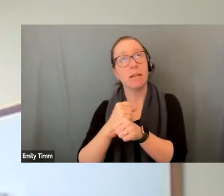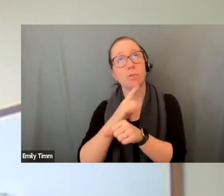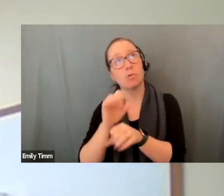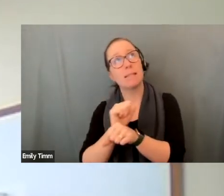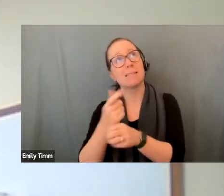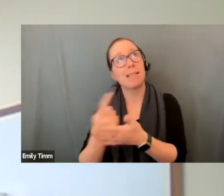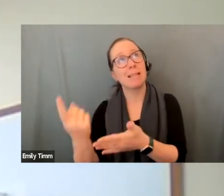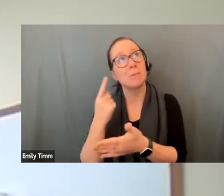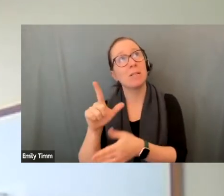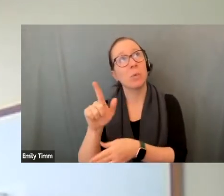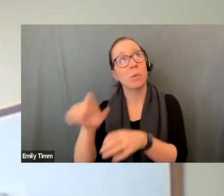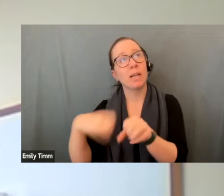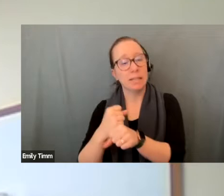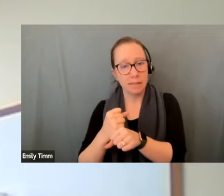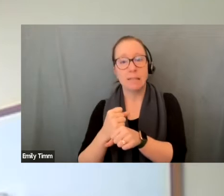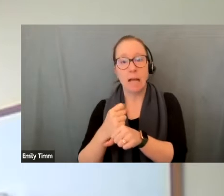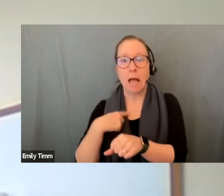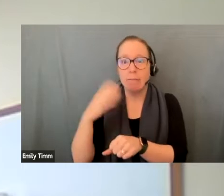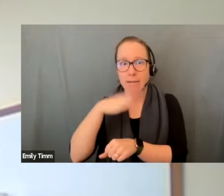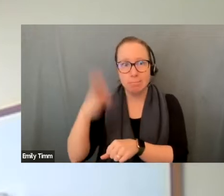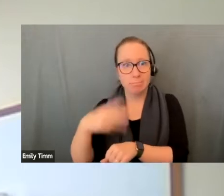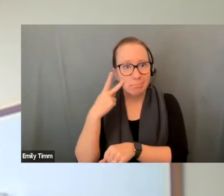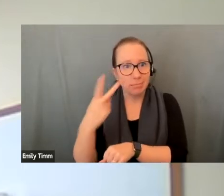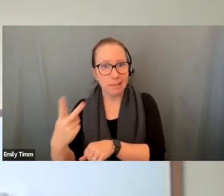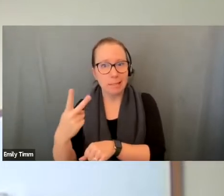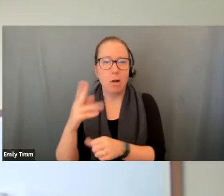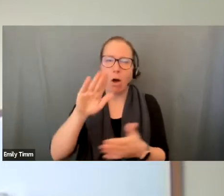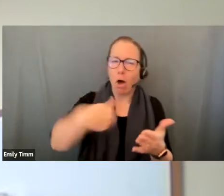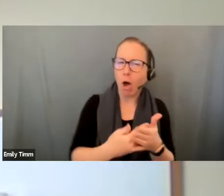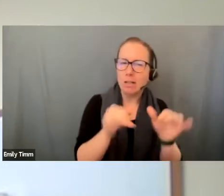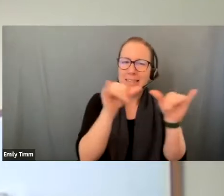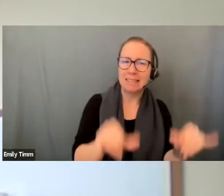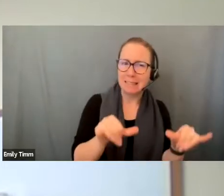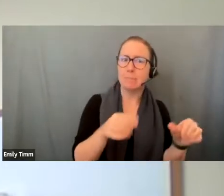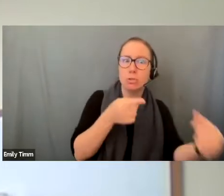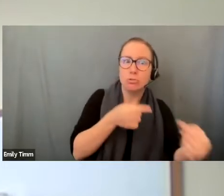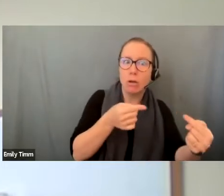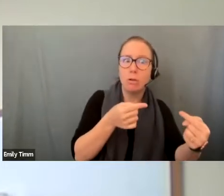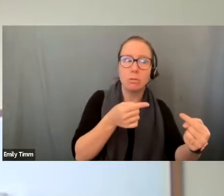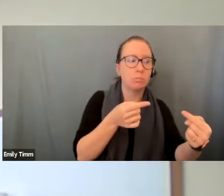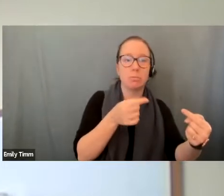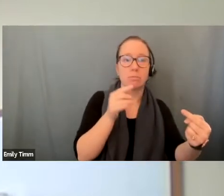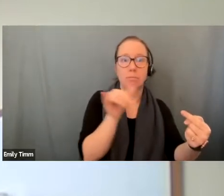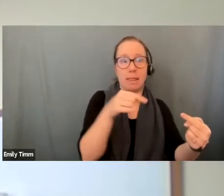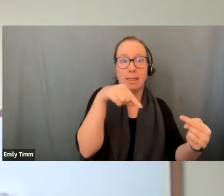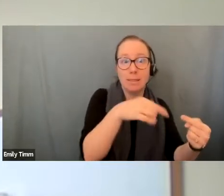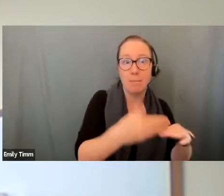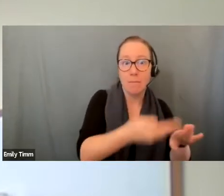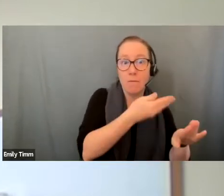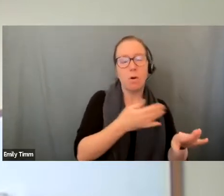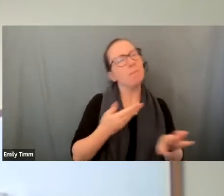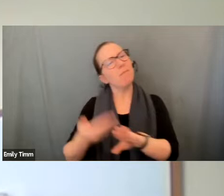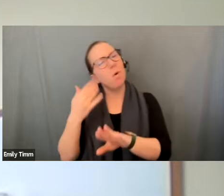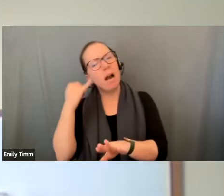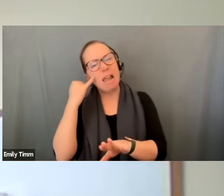week. And I've never seen all systems struggle at this level before. So before, if there were vacancies in like